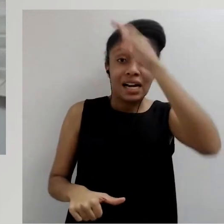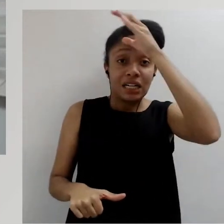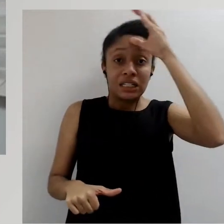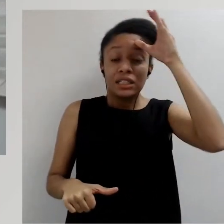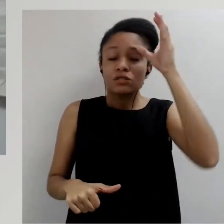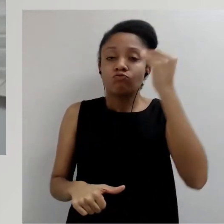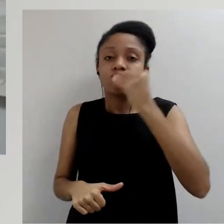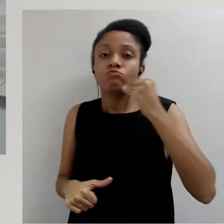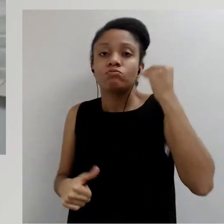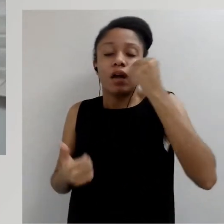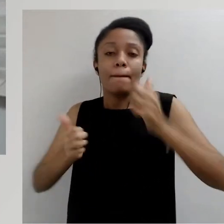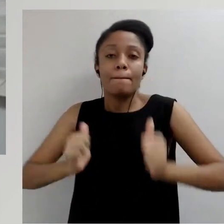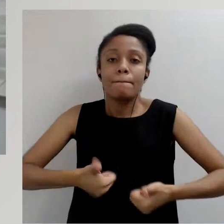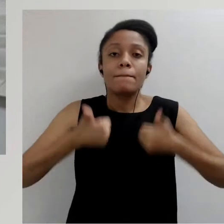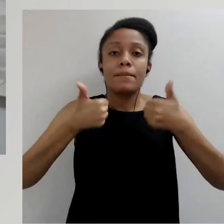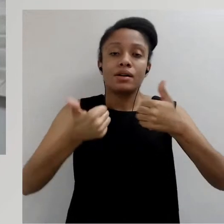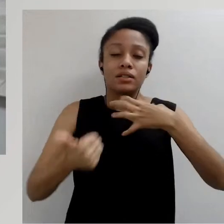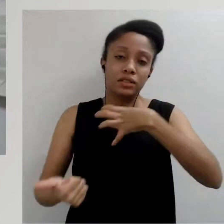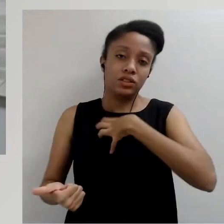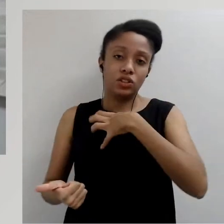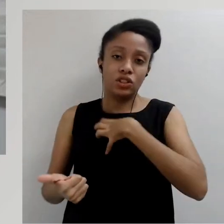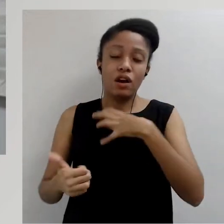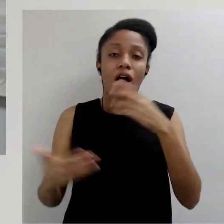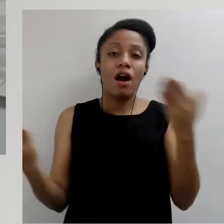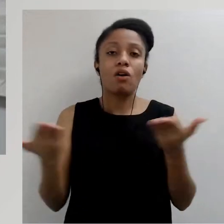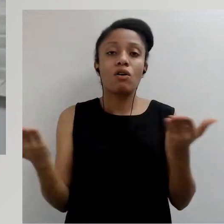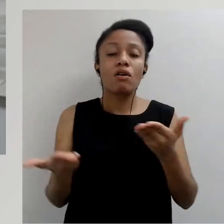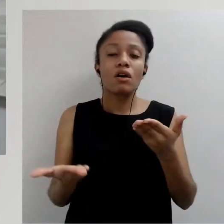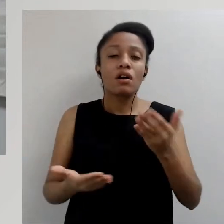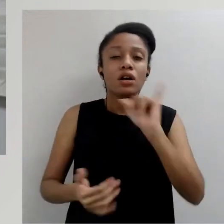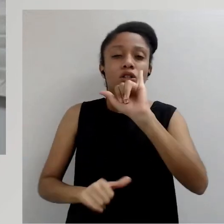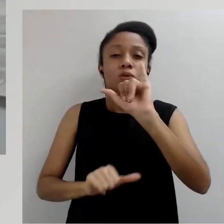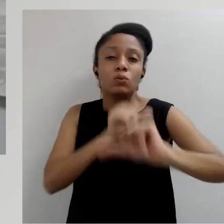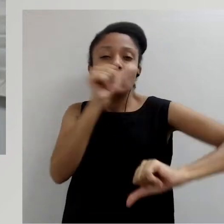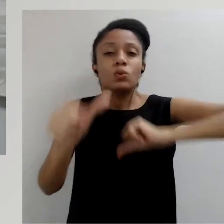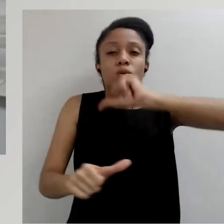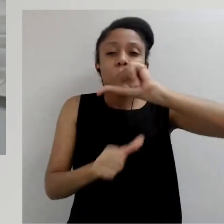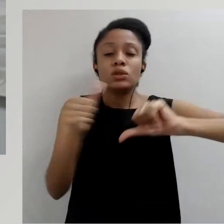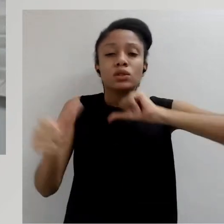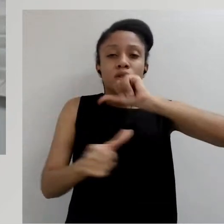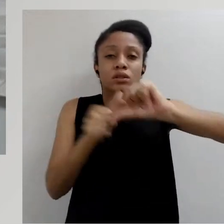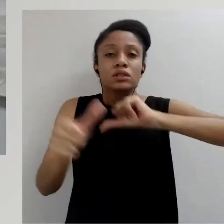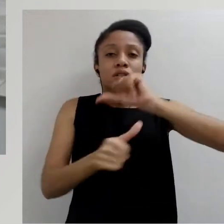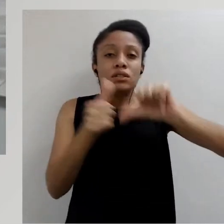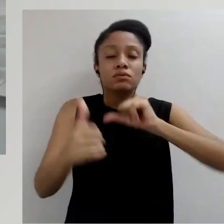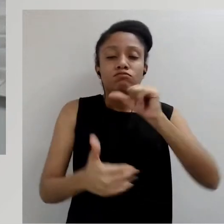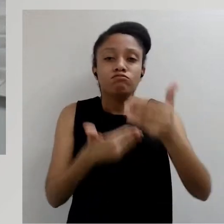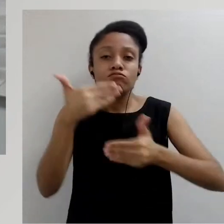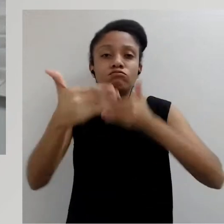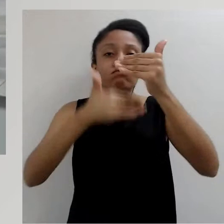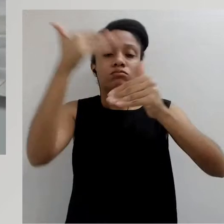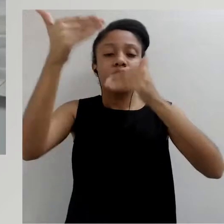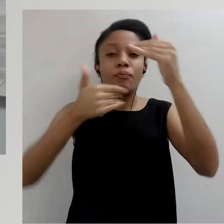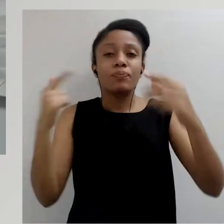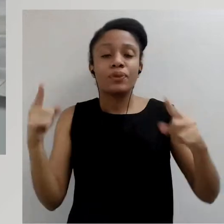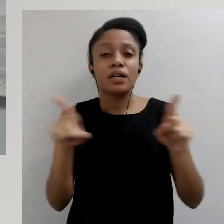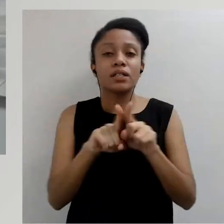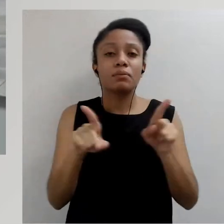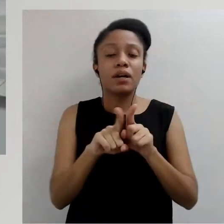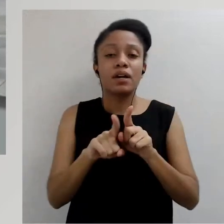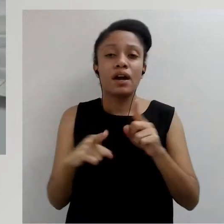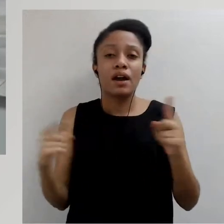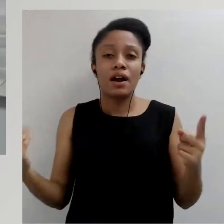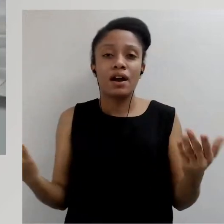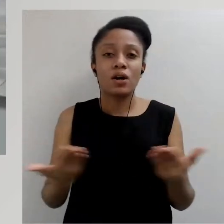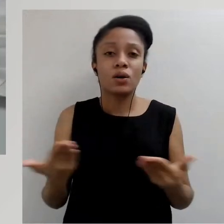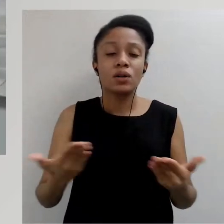the client. So my way of, I have to think in this way. I think that we have small investments in the production that it's always